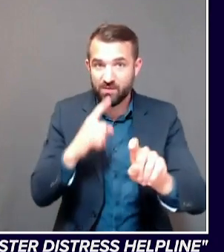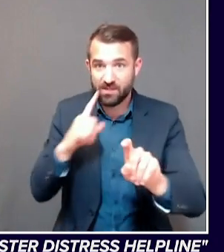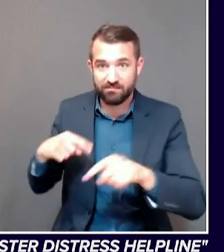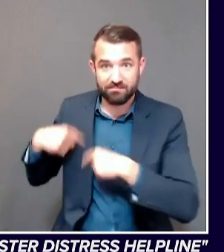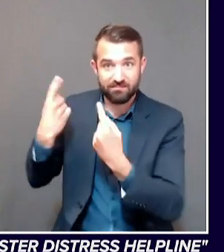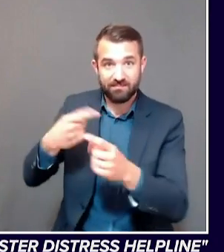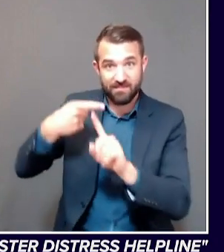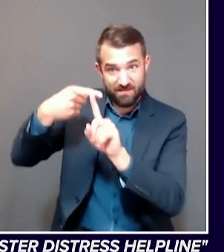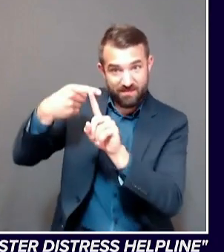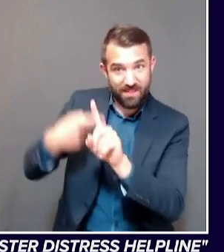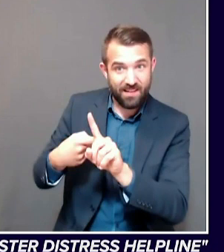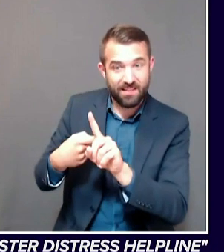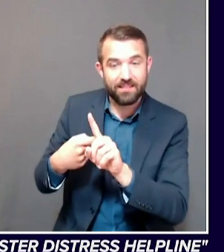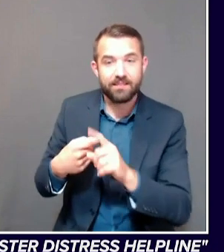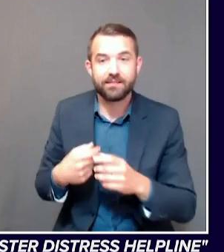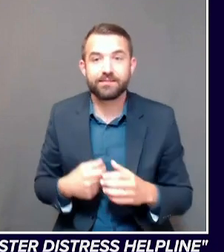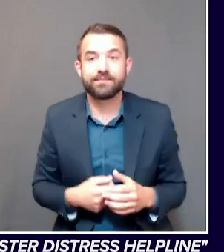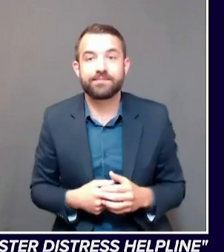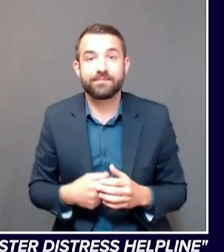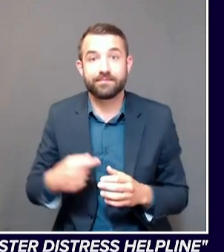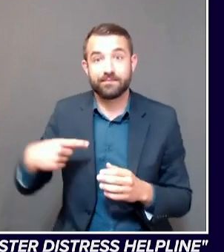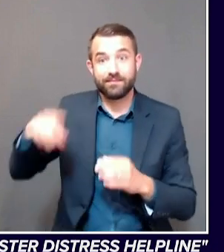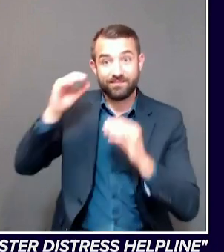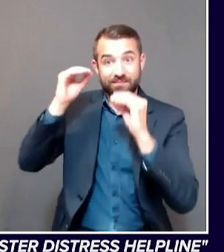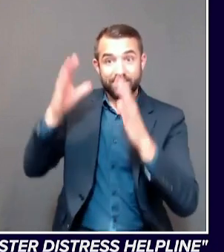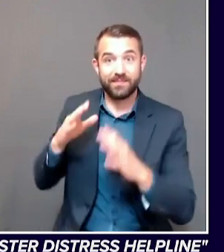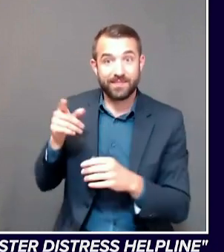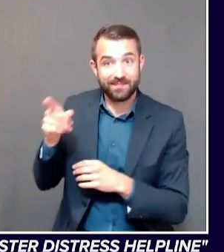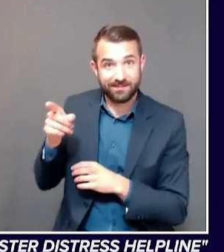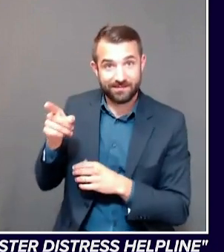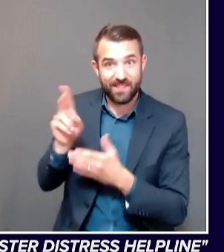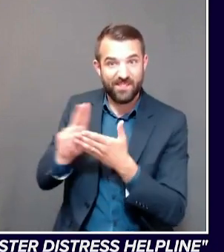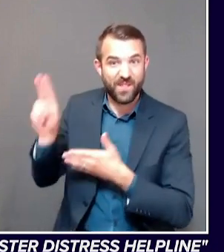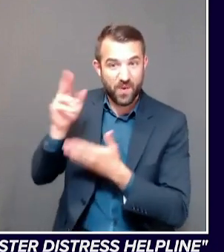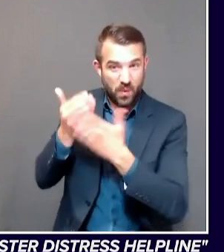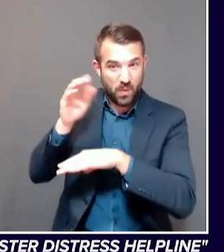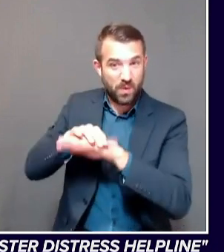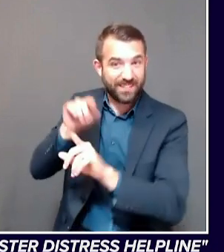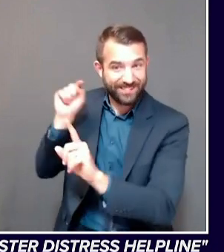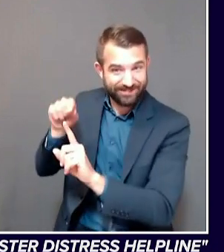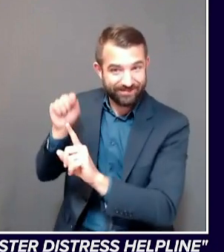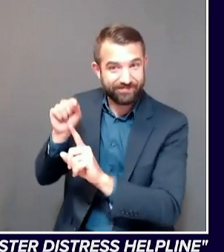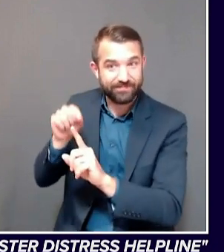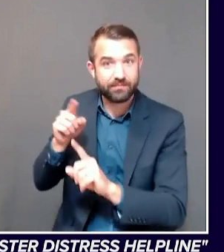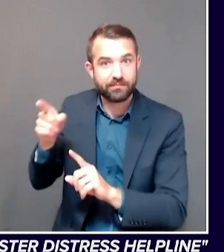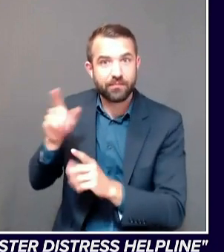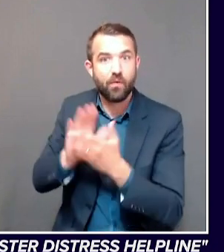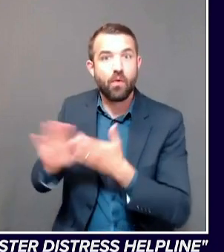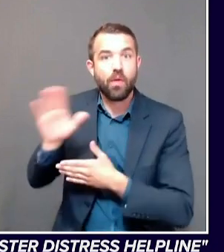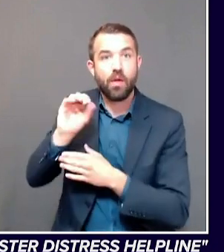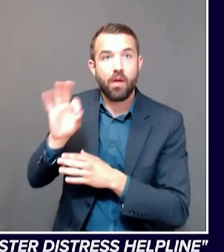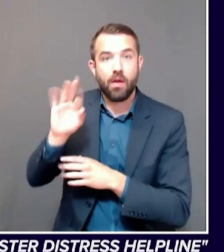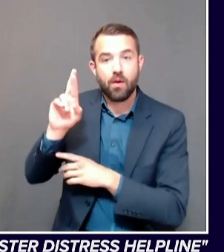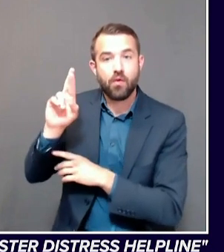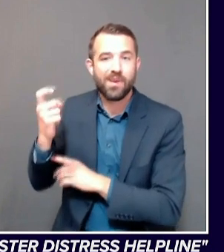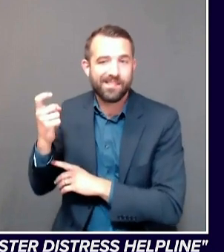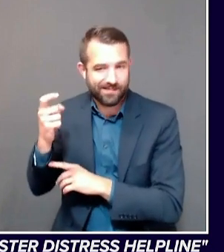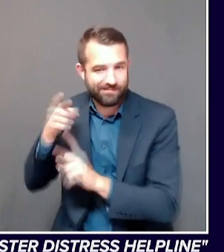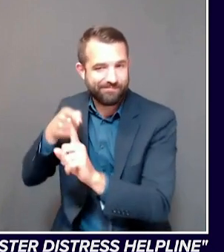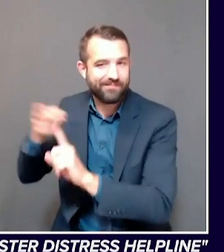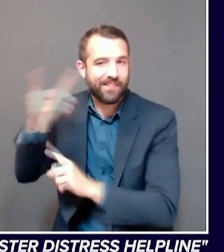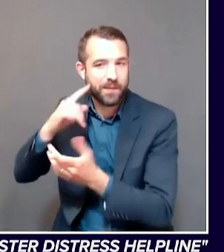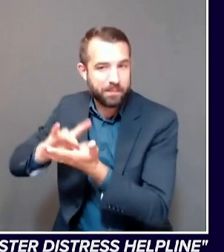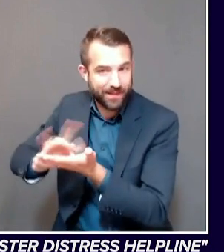months, Professor Housknecht and her colleagues at the UNE School of Pharmacy have provided Maine CDC with